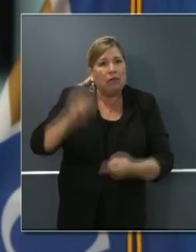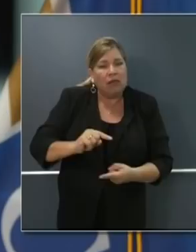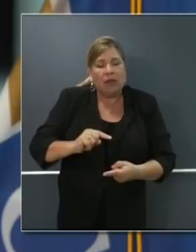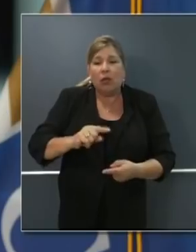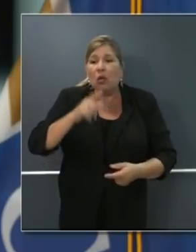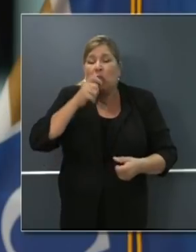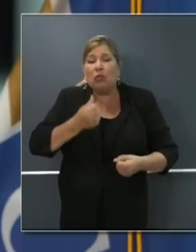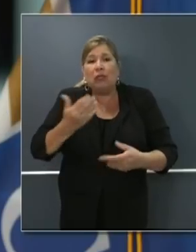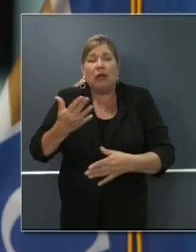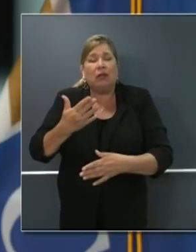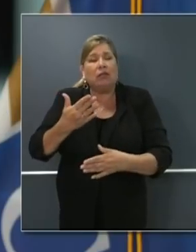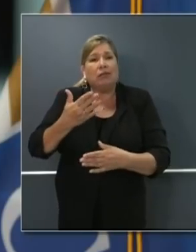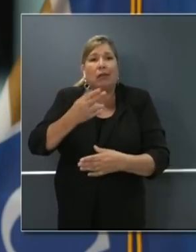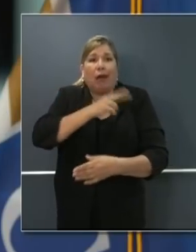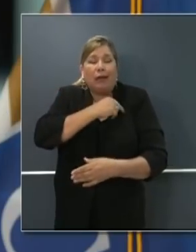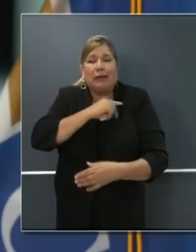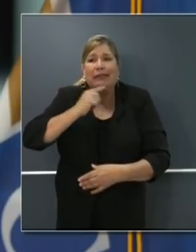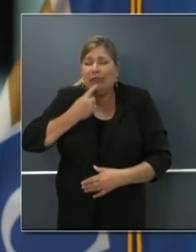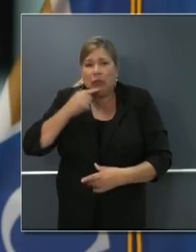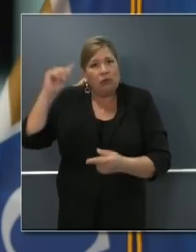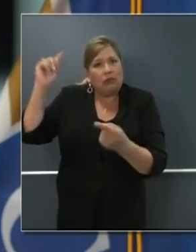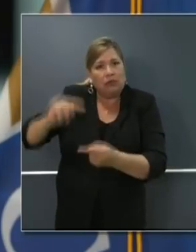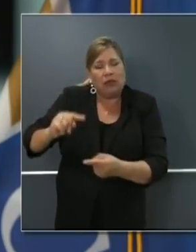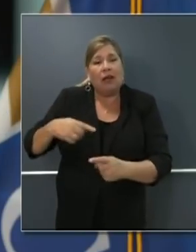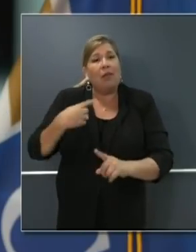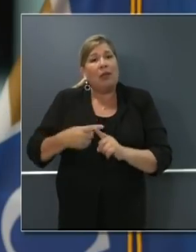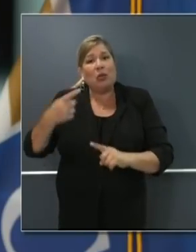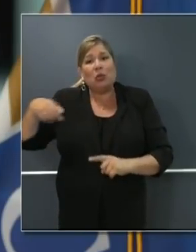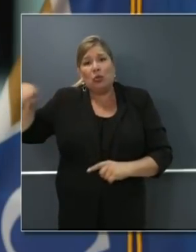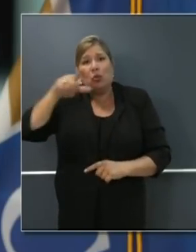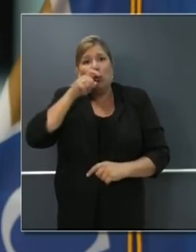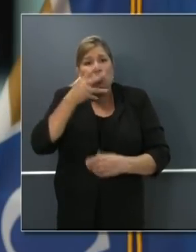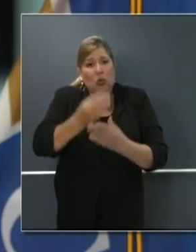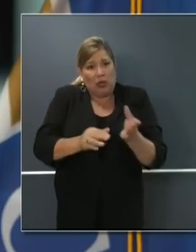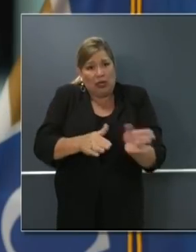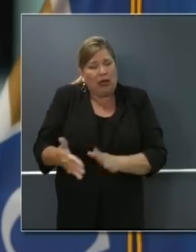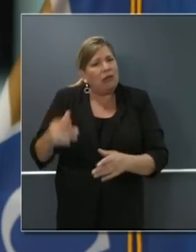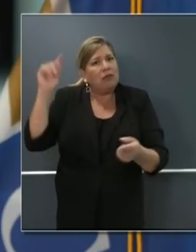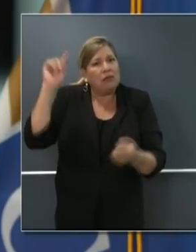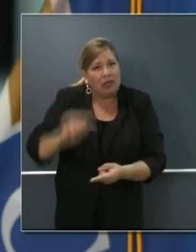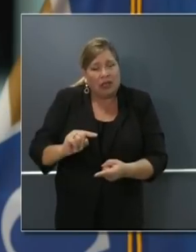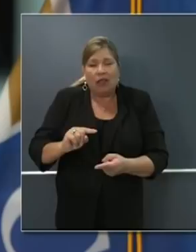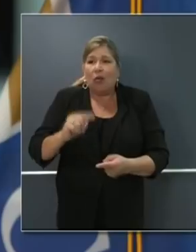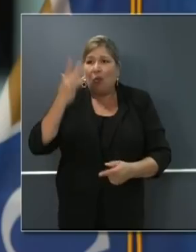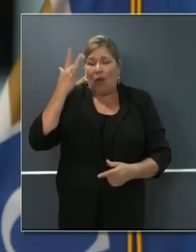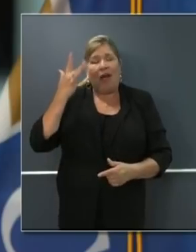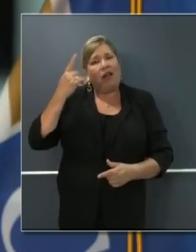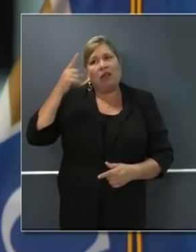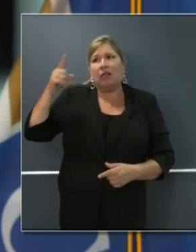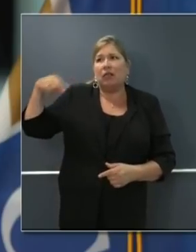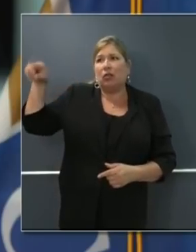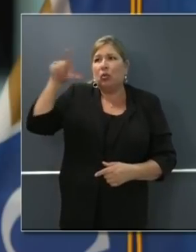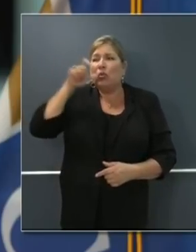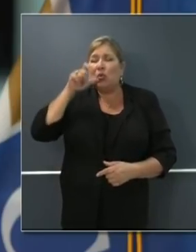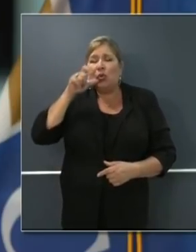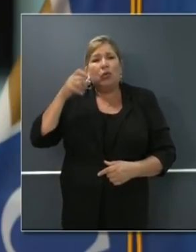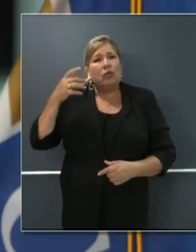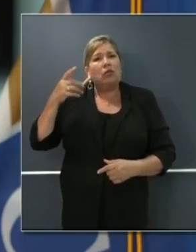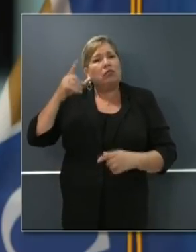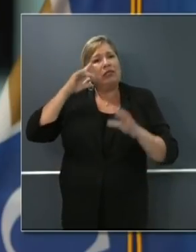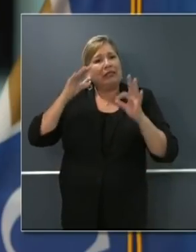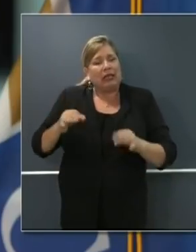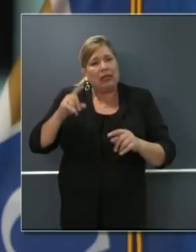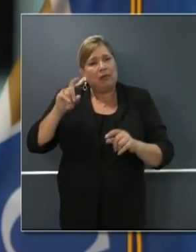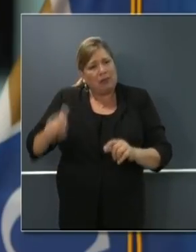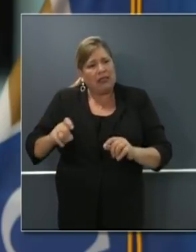of the good work of those health directors and officials that guided us in that policy making on the stay-at-home order and the physical distancing that's so